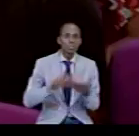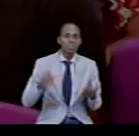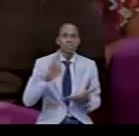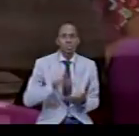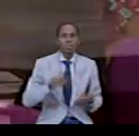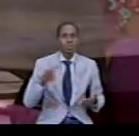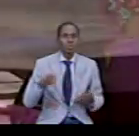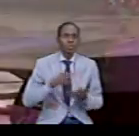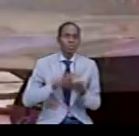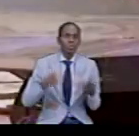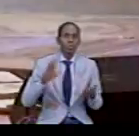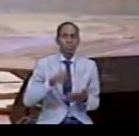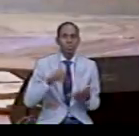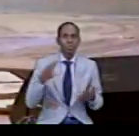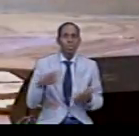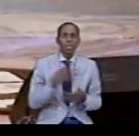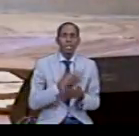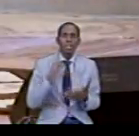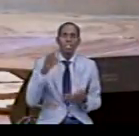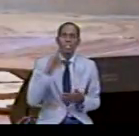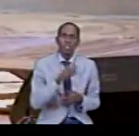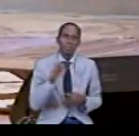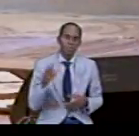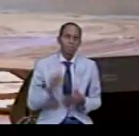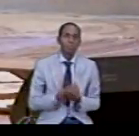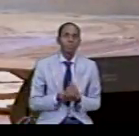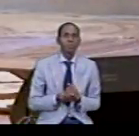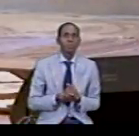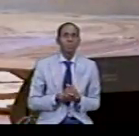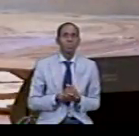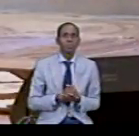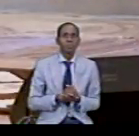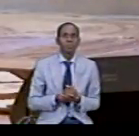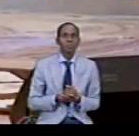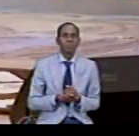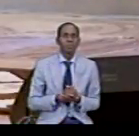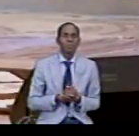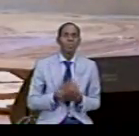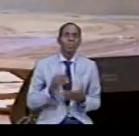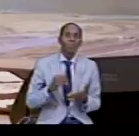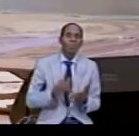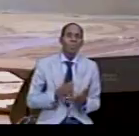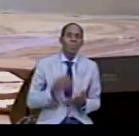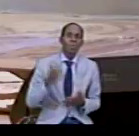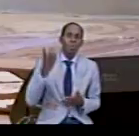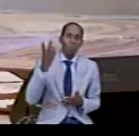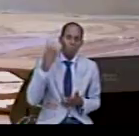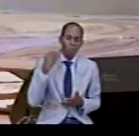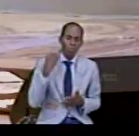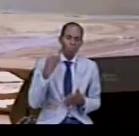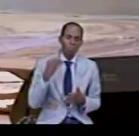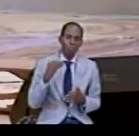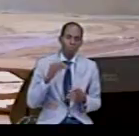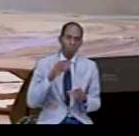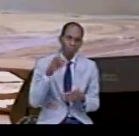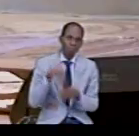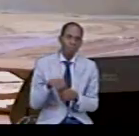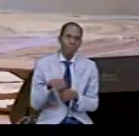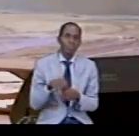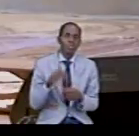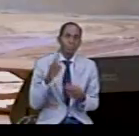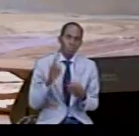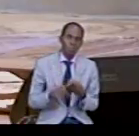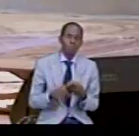22 and therefore each was imputed to